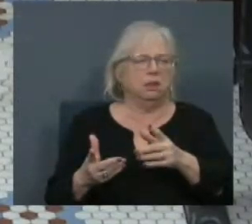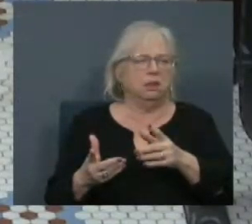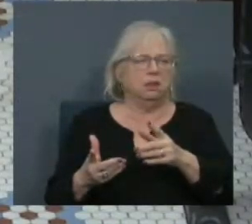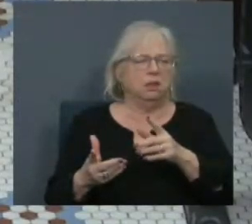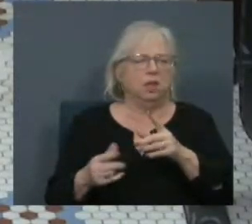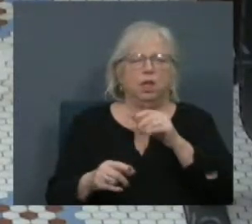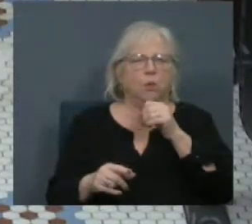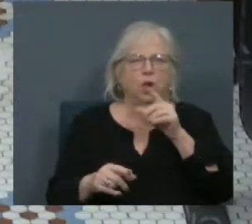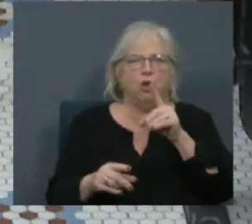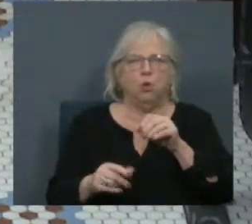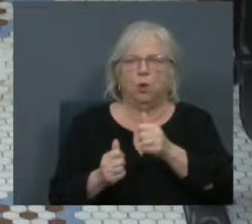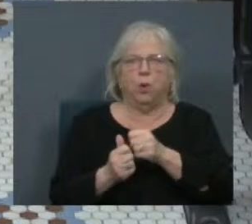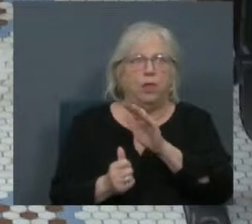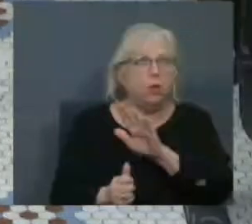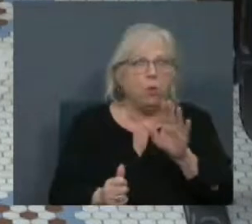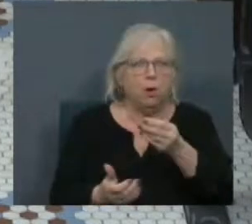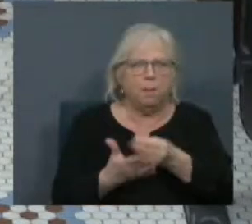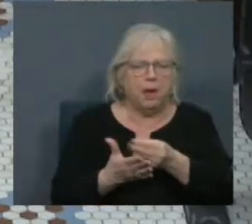money.